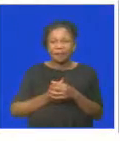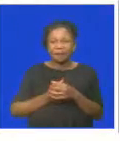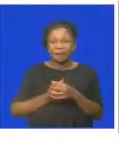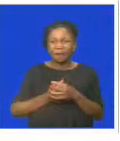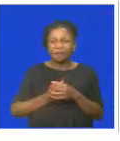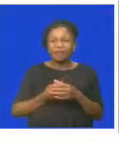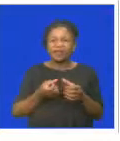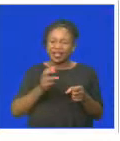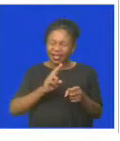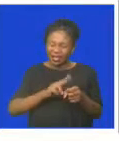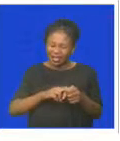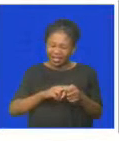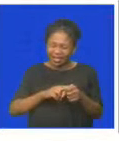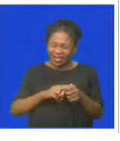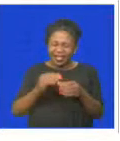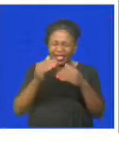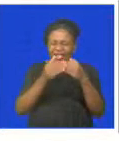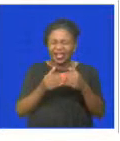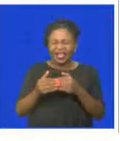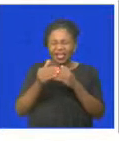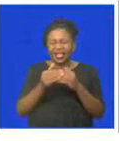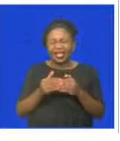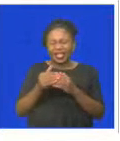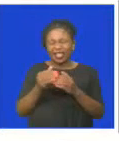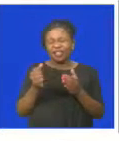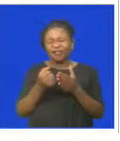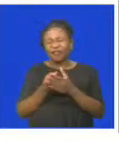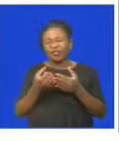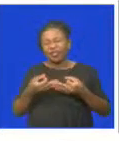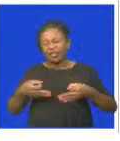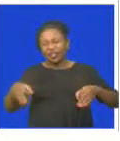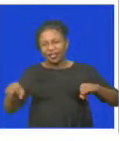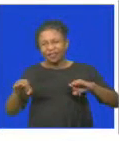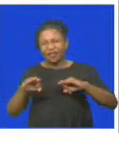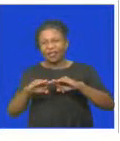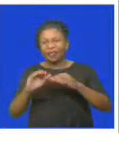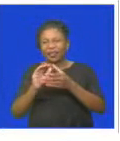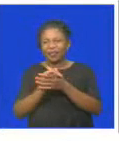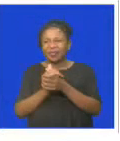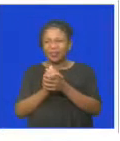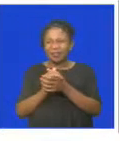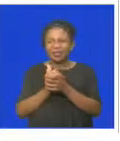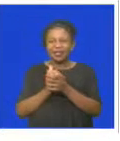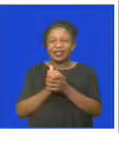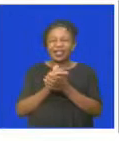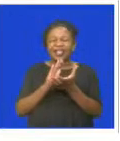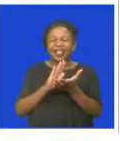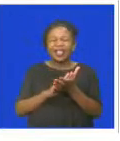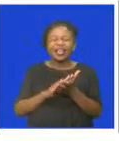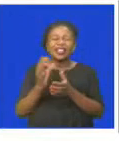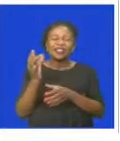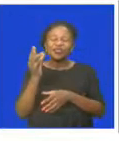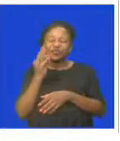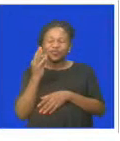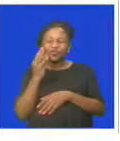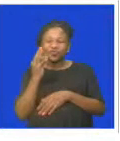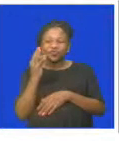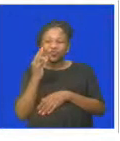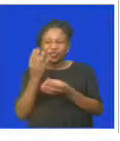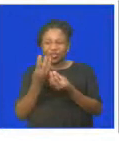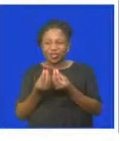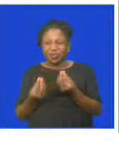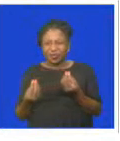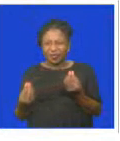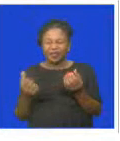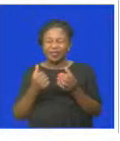Gives care for elderly family members and cares for young children. She